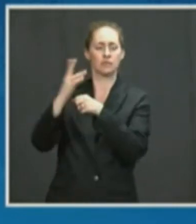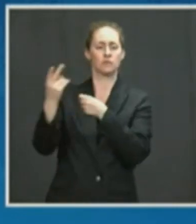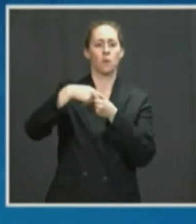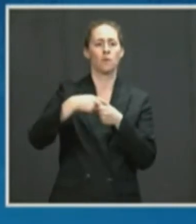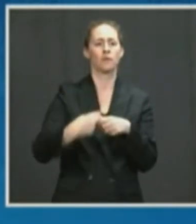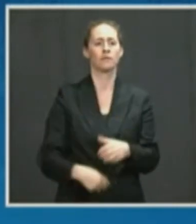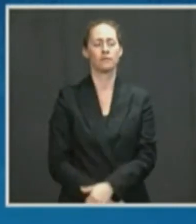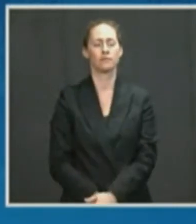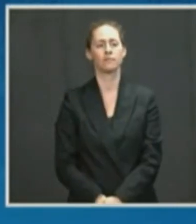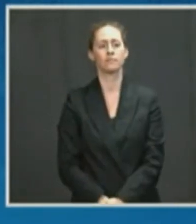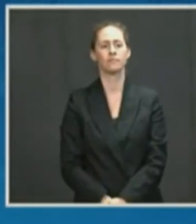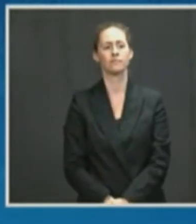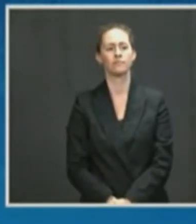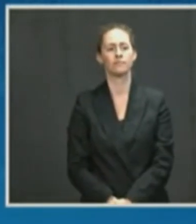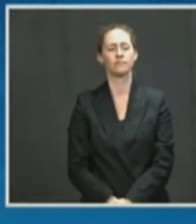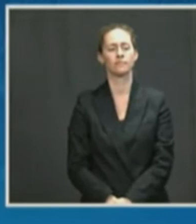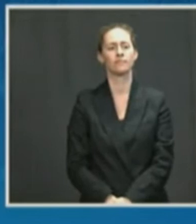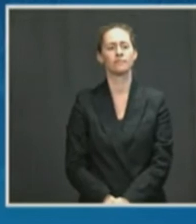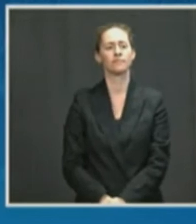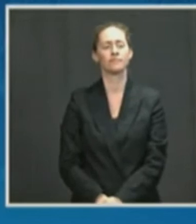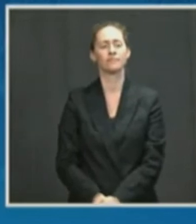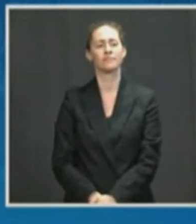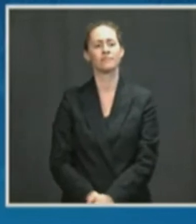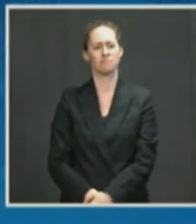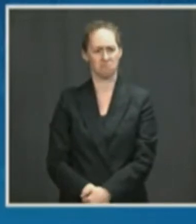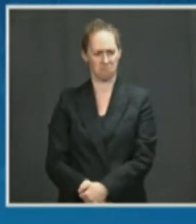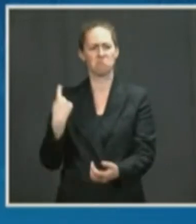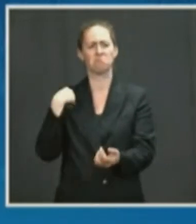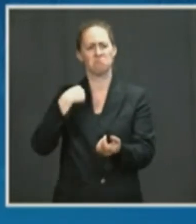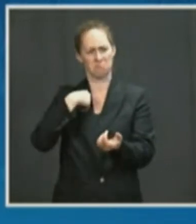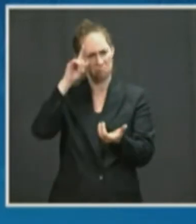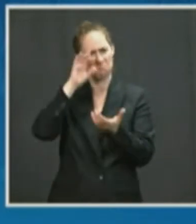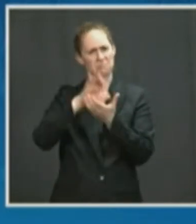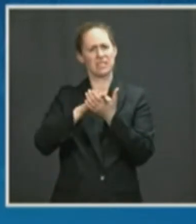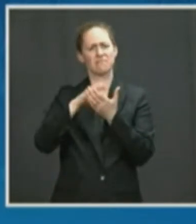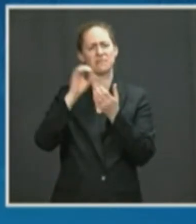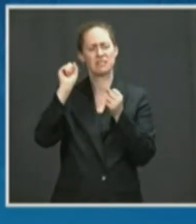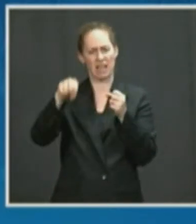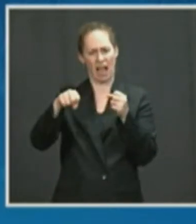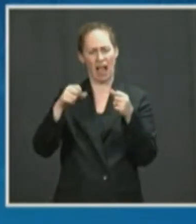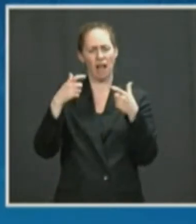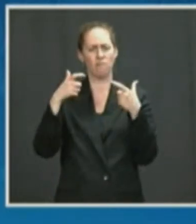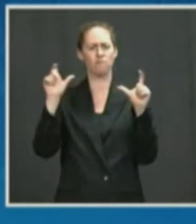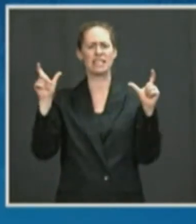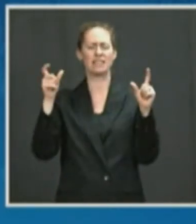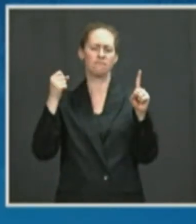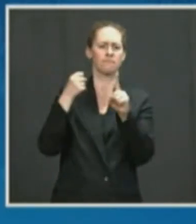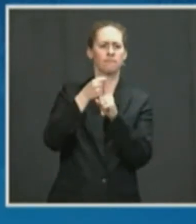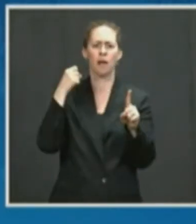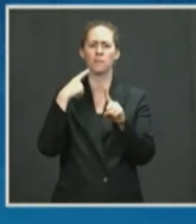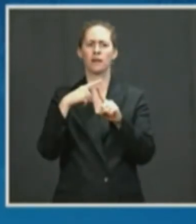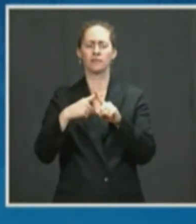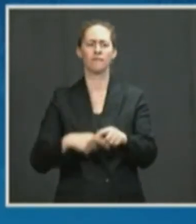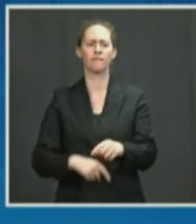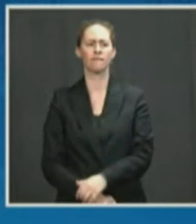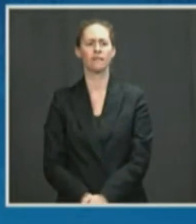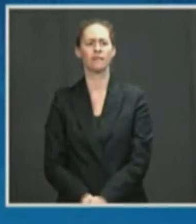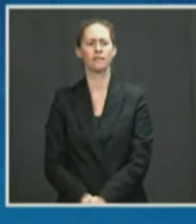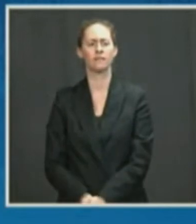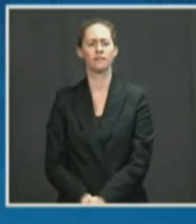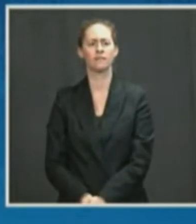an impact. And in addition, there was a question about what's happening in terms of